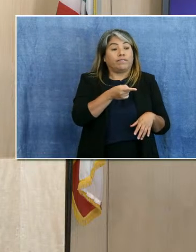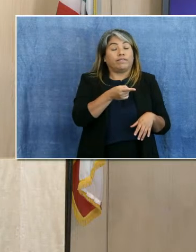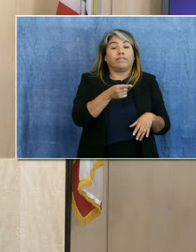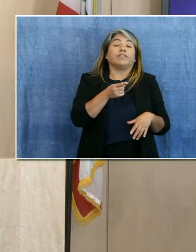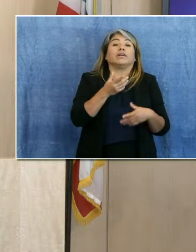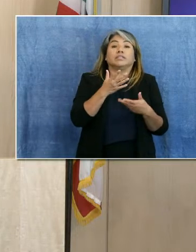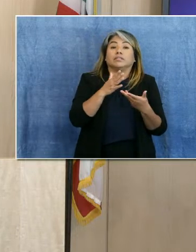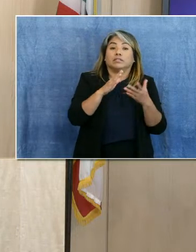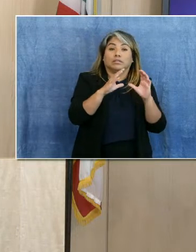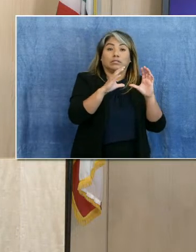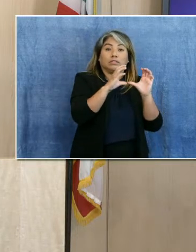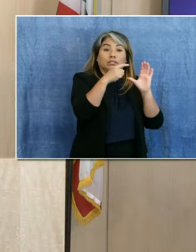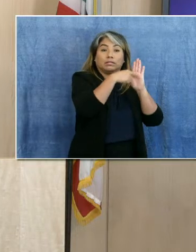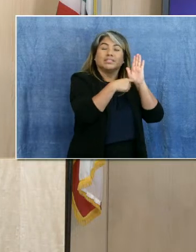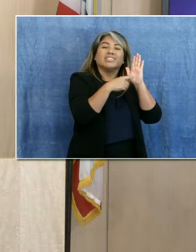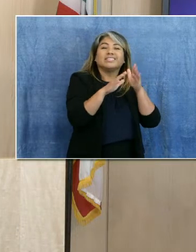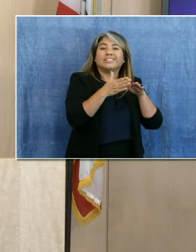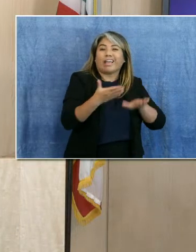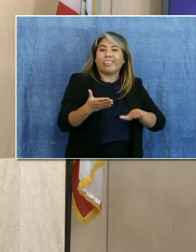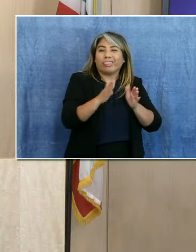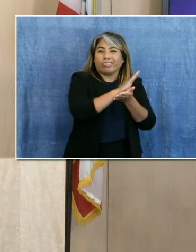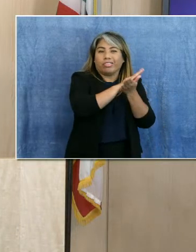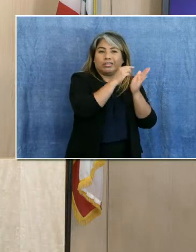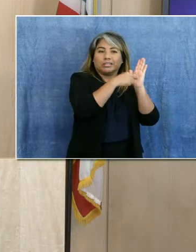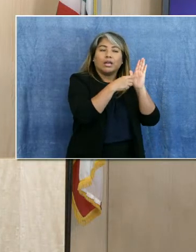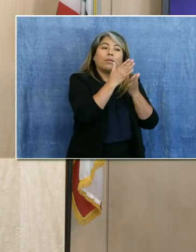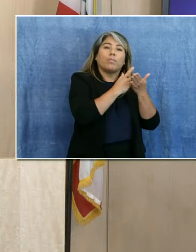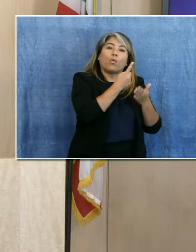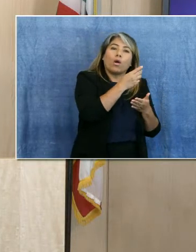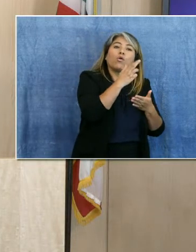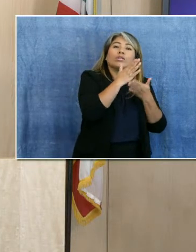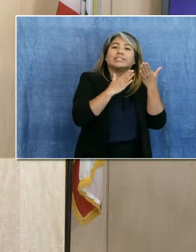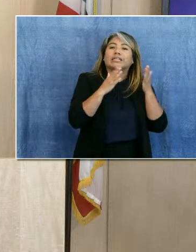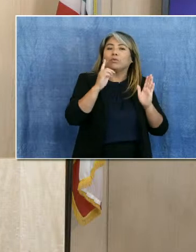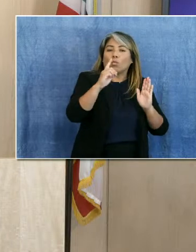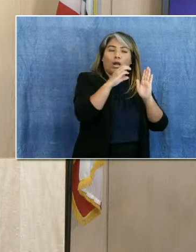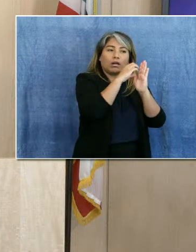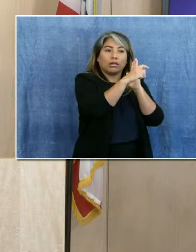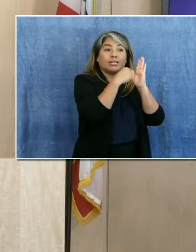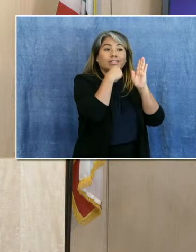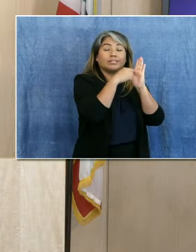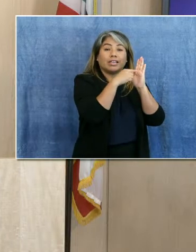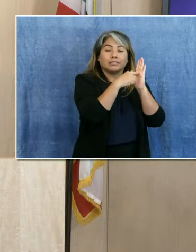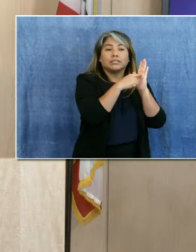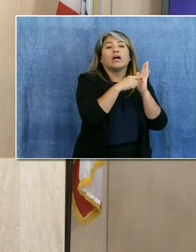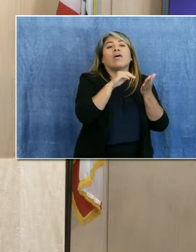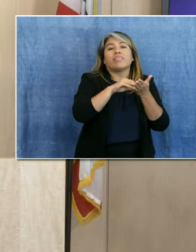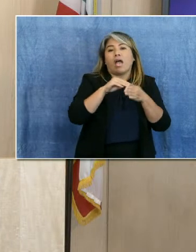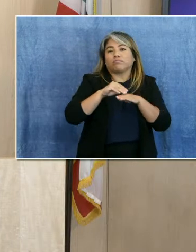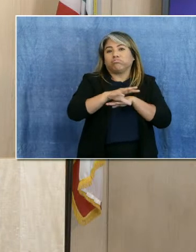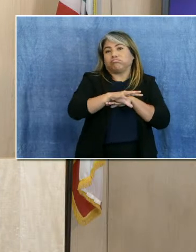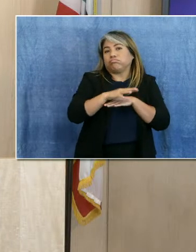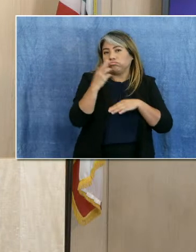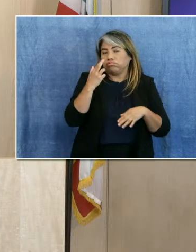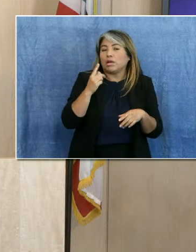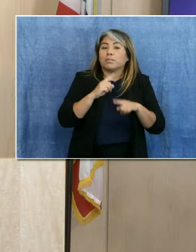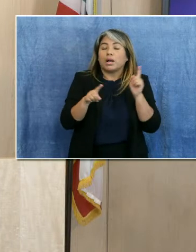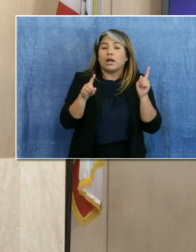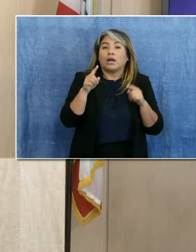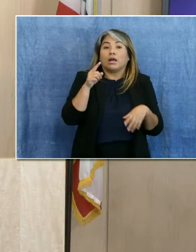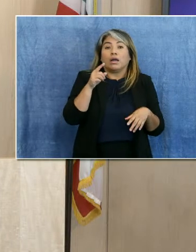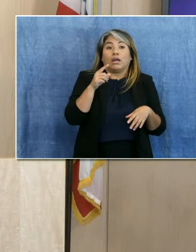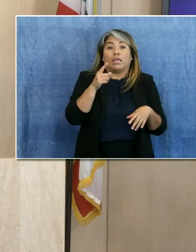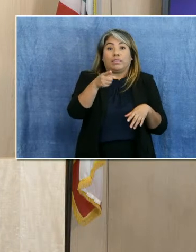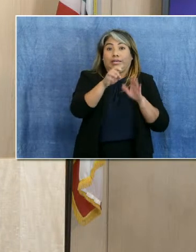death certificate in Part 1 or Section 1 and is cited as a contributing factor. Now, the example that